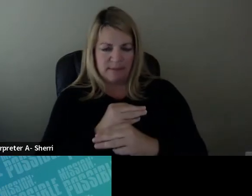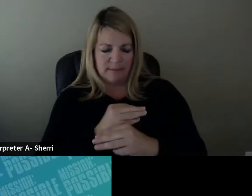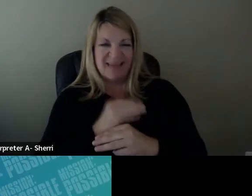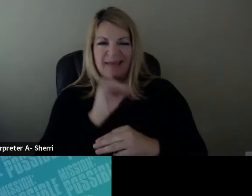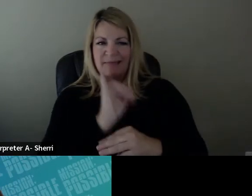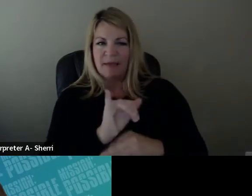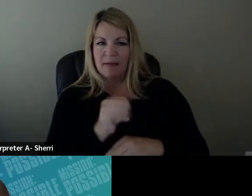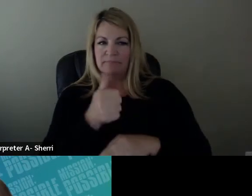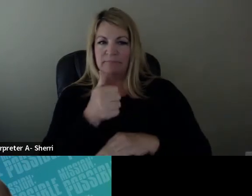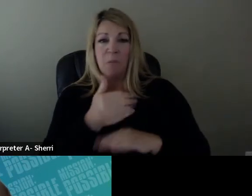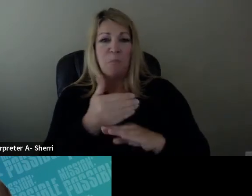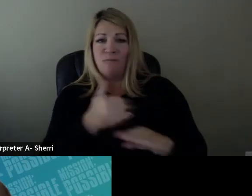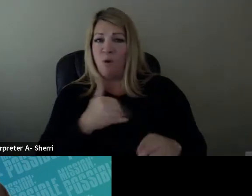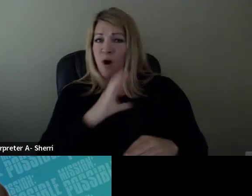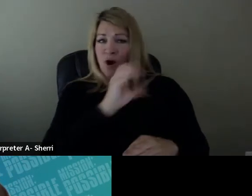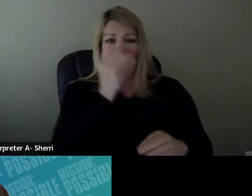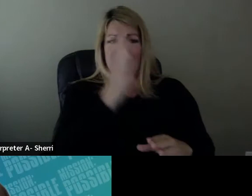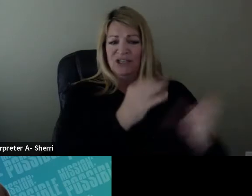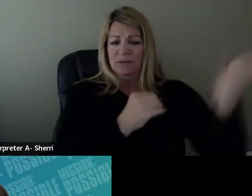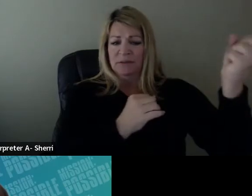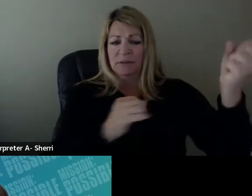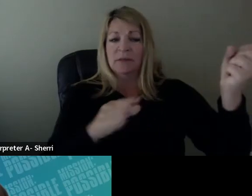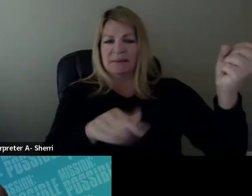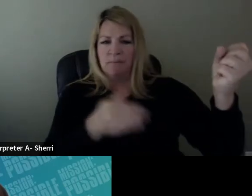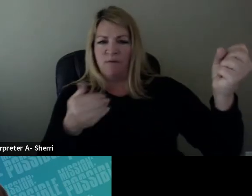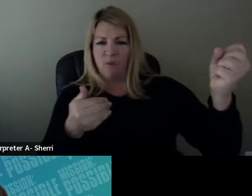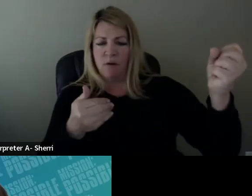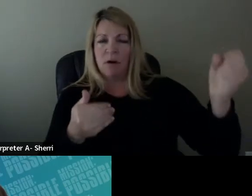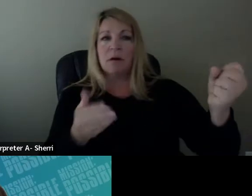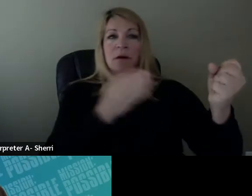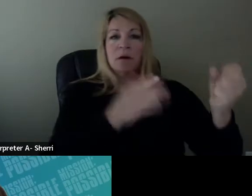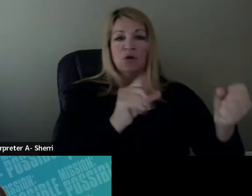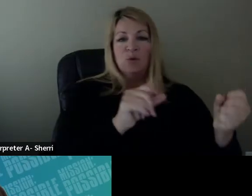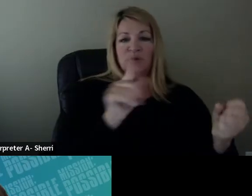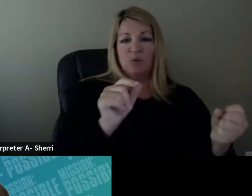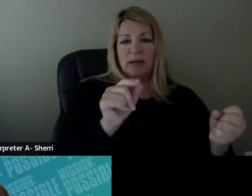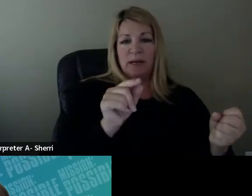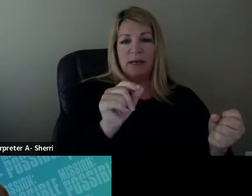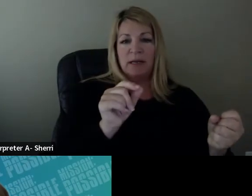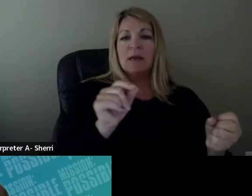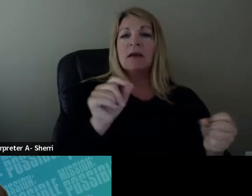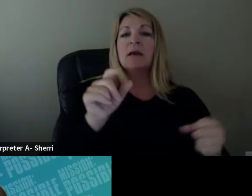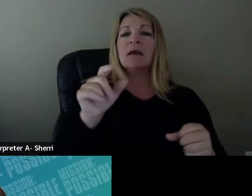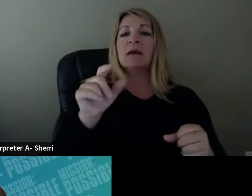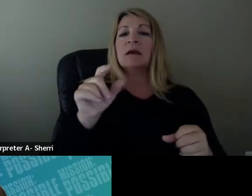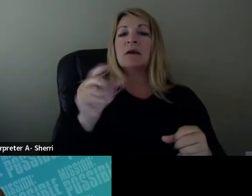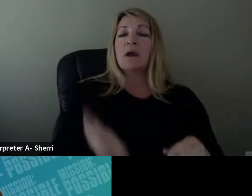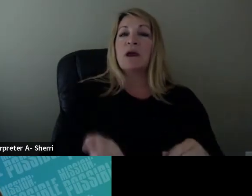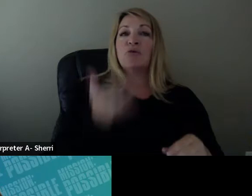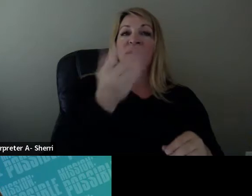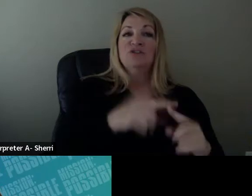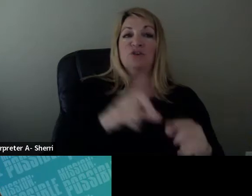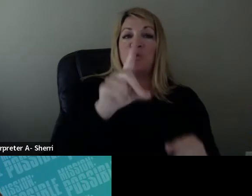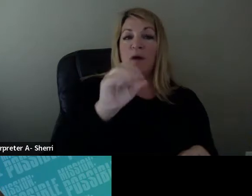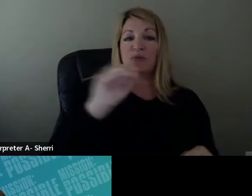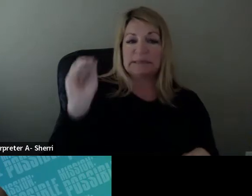implemented our co-teaching. When we started doing co-teaching in 2020 and up to date, our LRE increased to 100%.